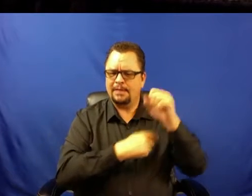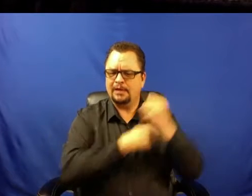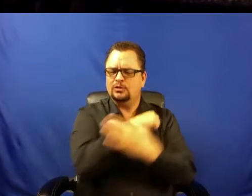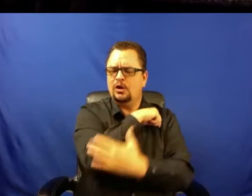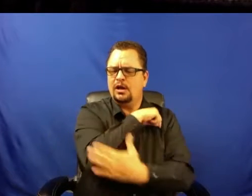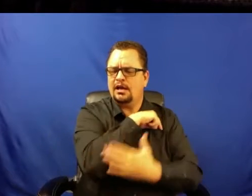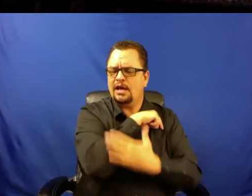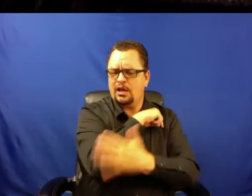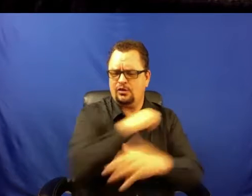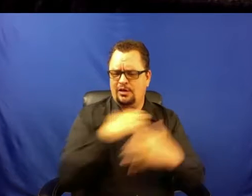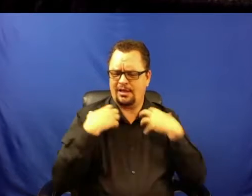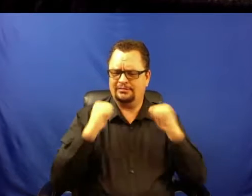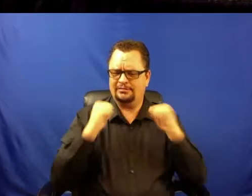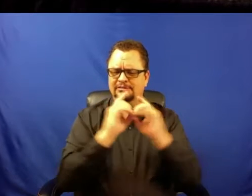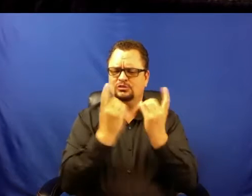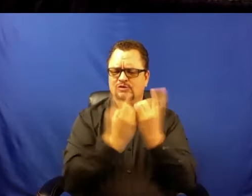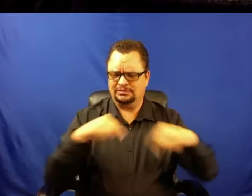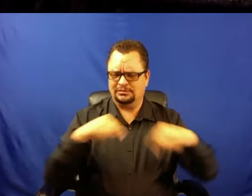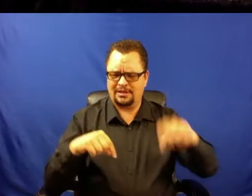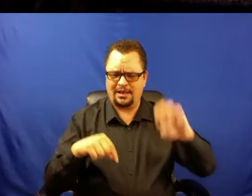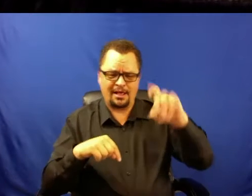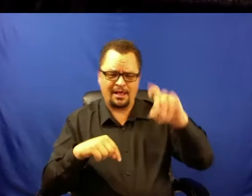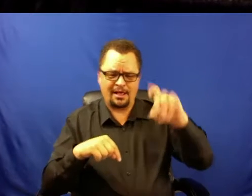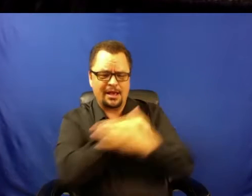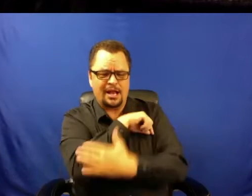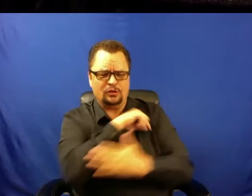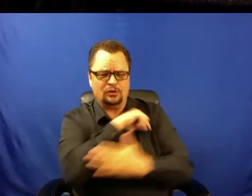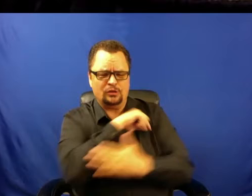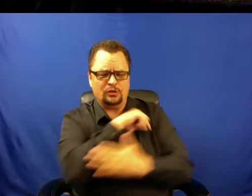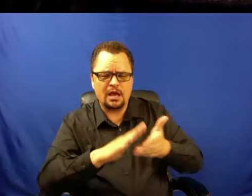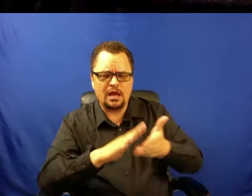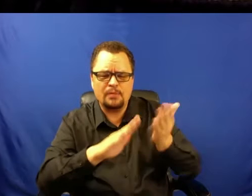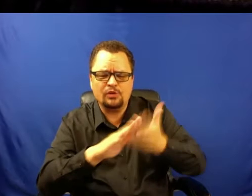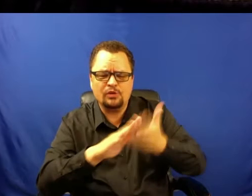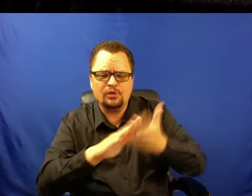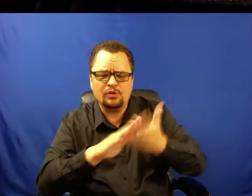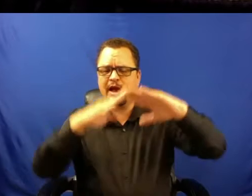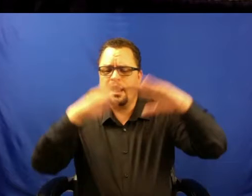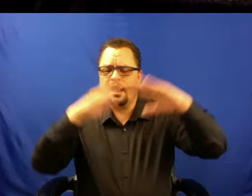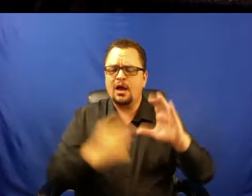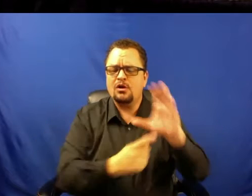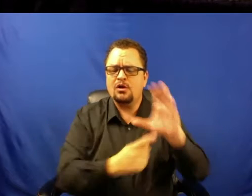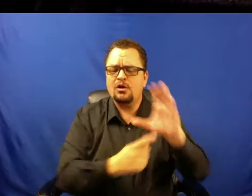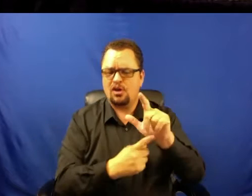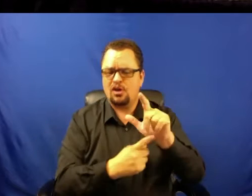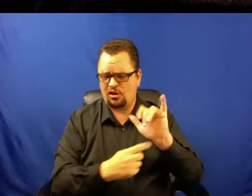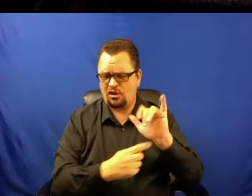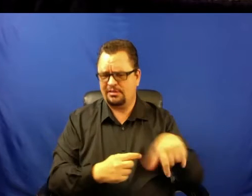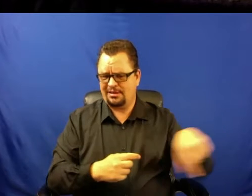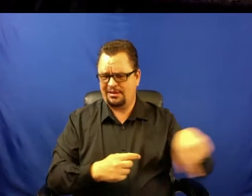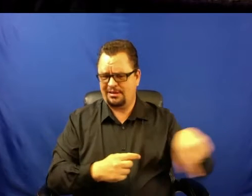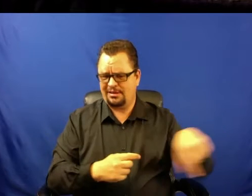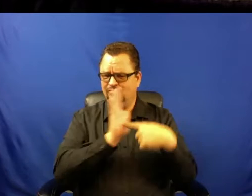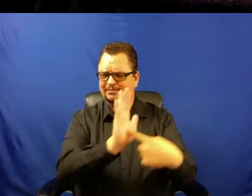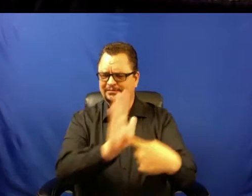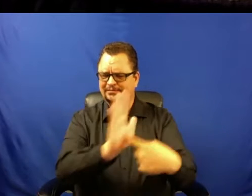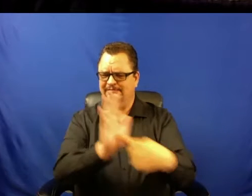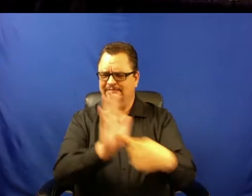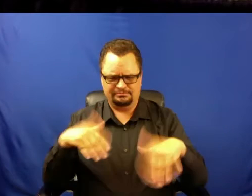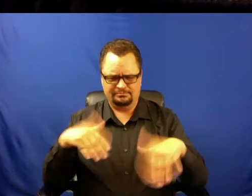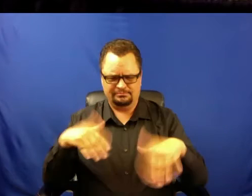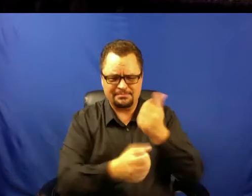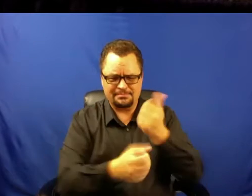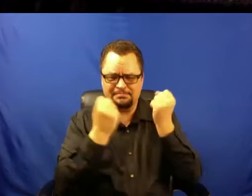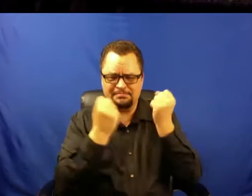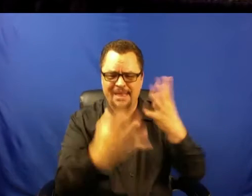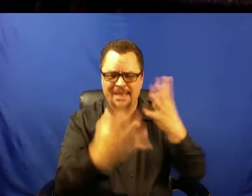really well and getting information from us. So I think that they are doing phenomenal work. So with the